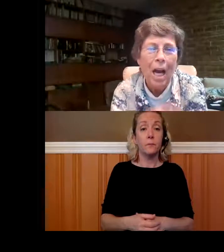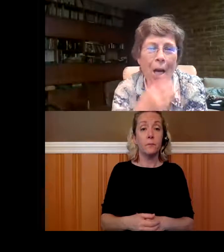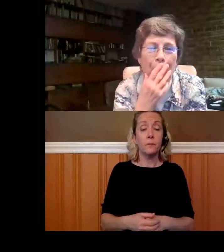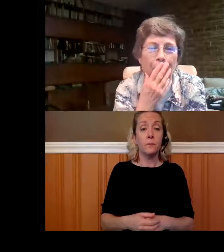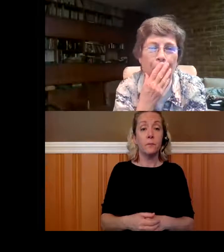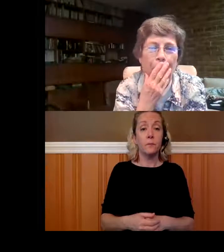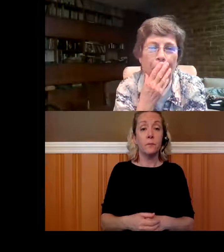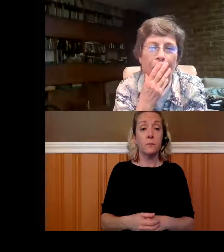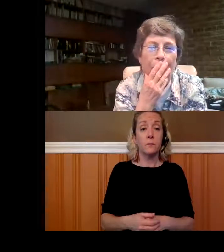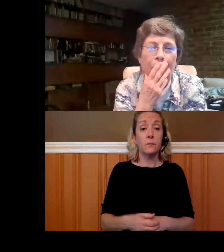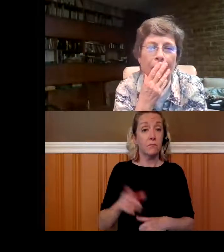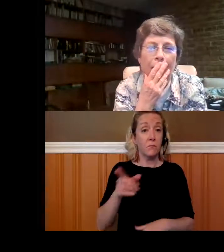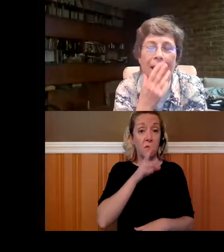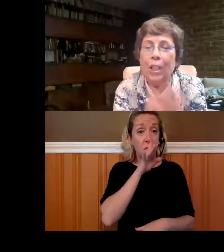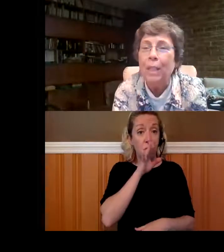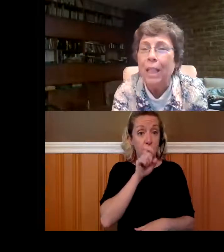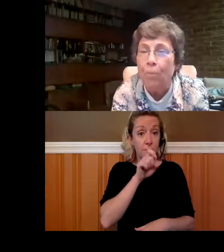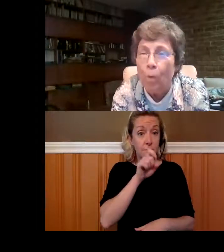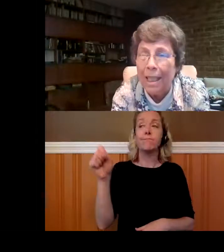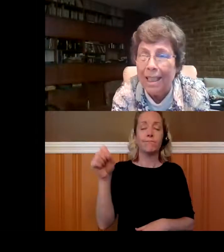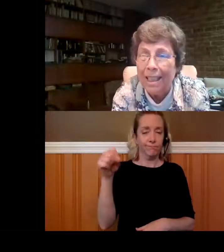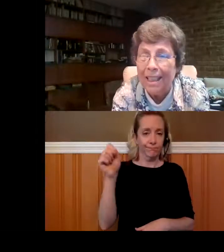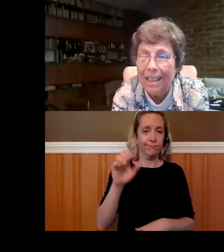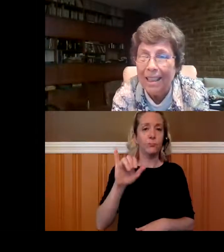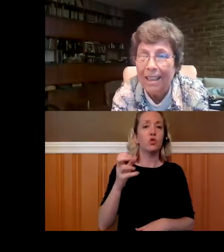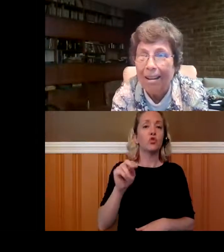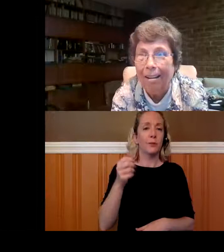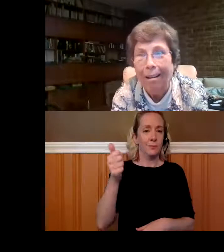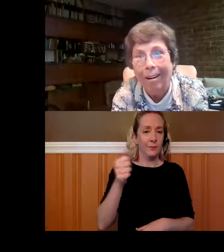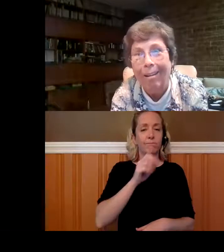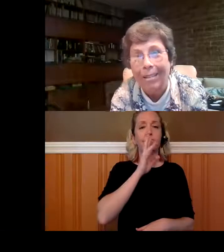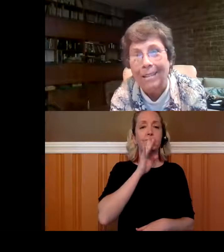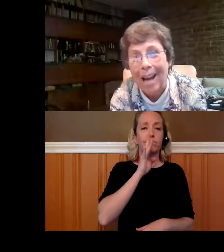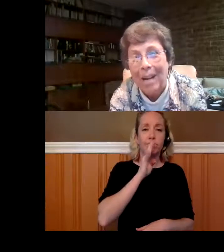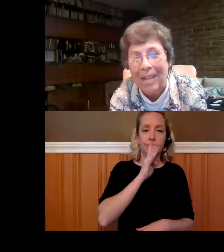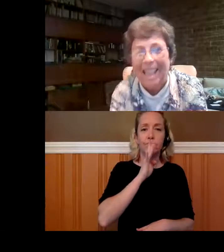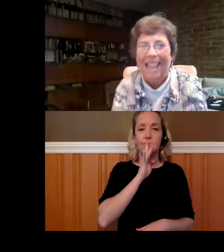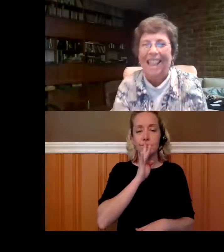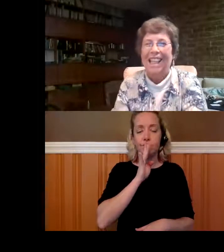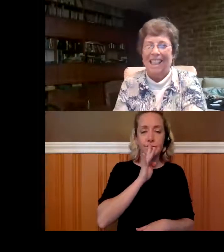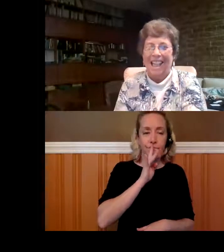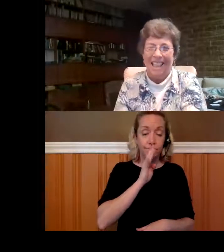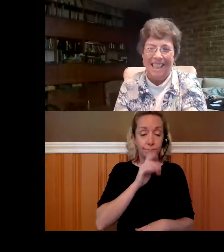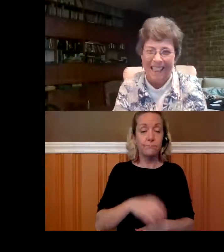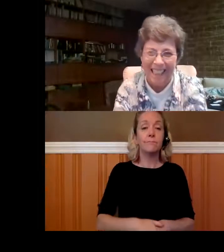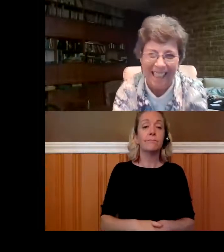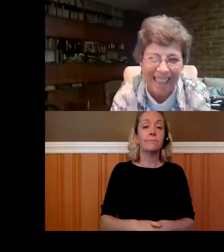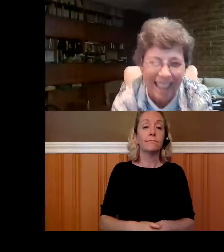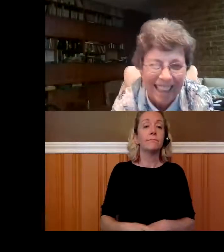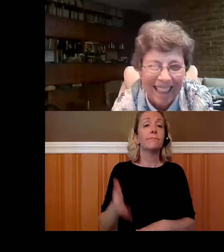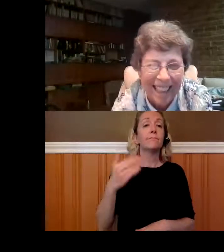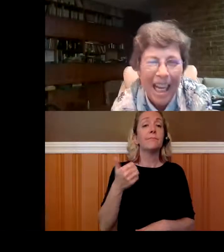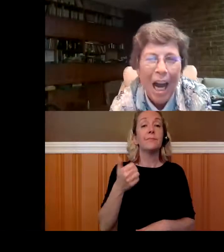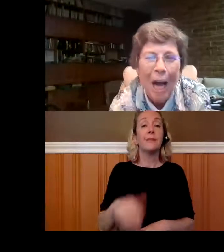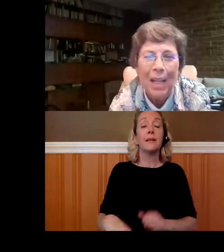Did he use any voice? Yes. Yes. Yes. How about symbols,